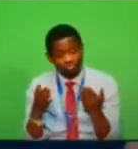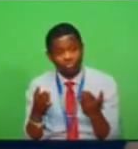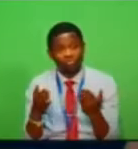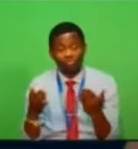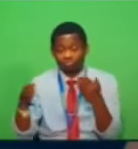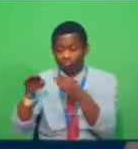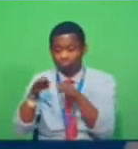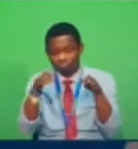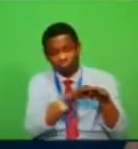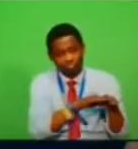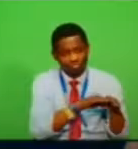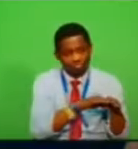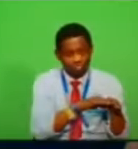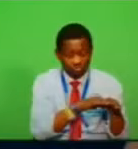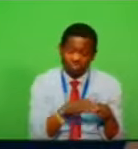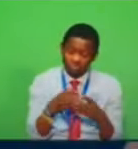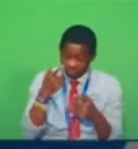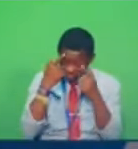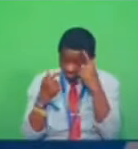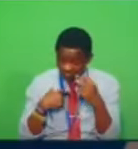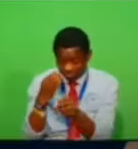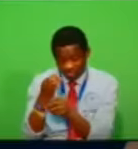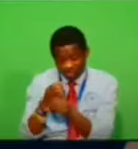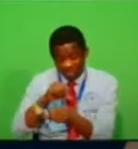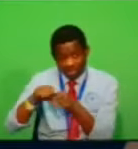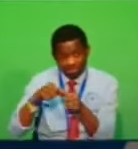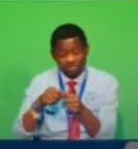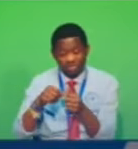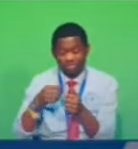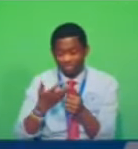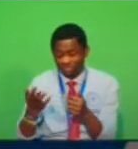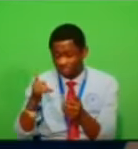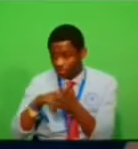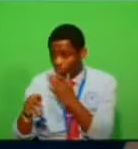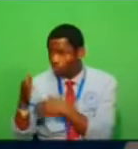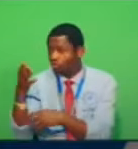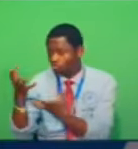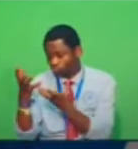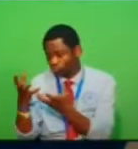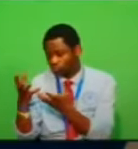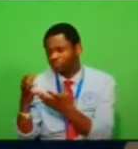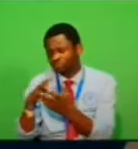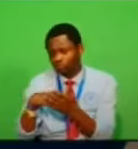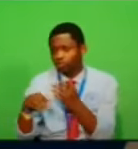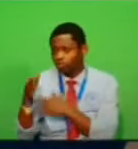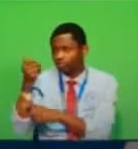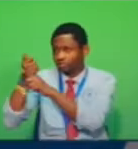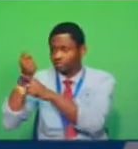I cared about the things I believe that God cared about, he would always open a door. I came into government in the